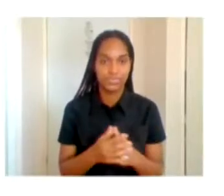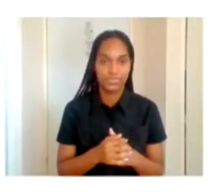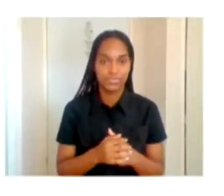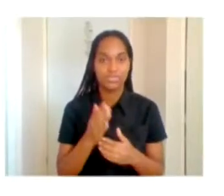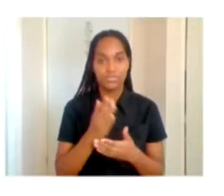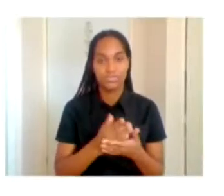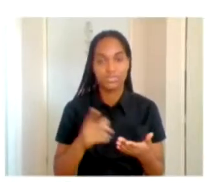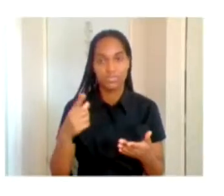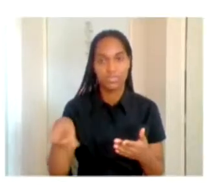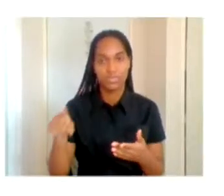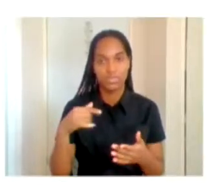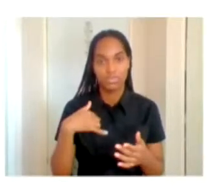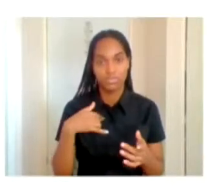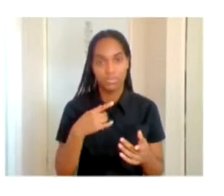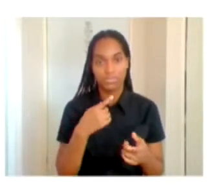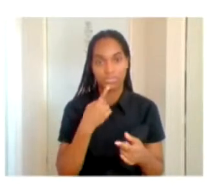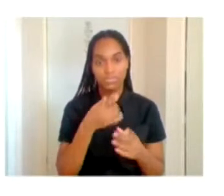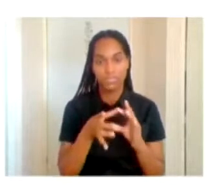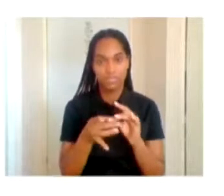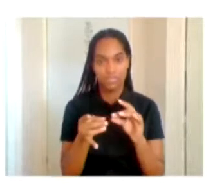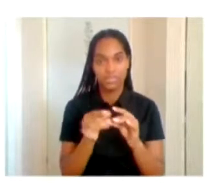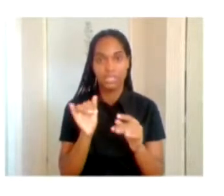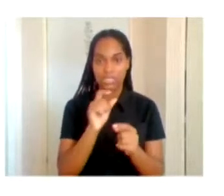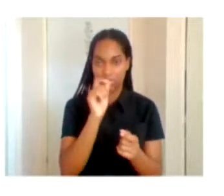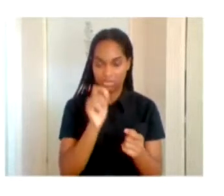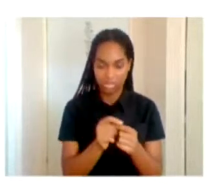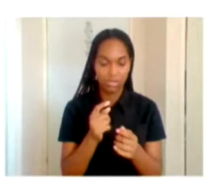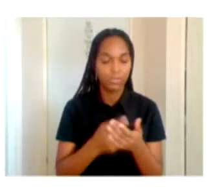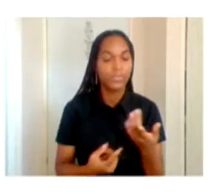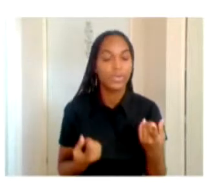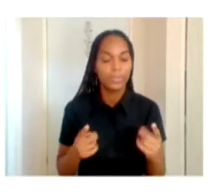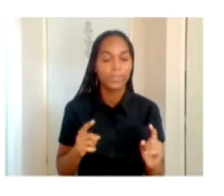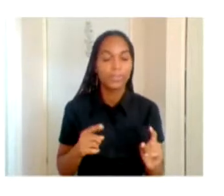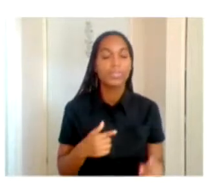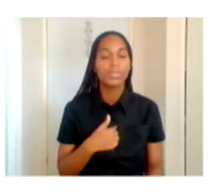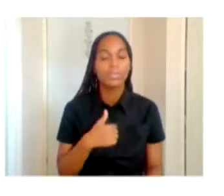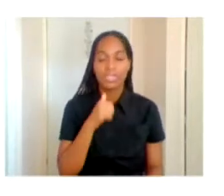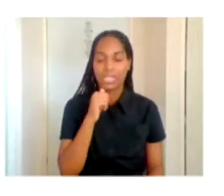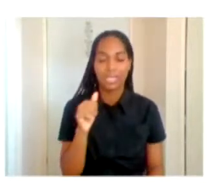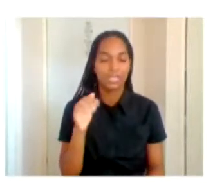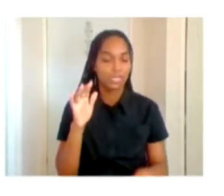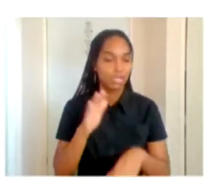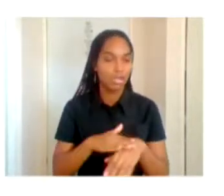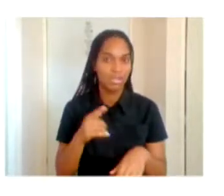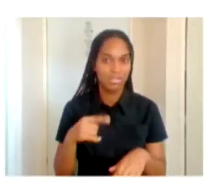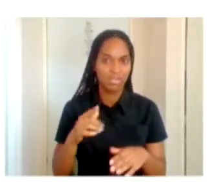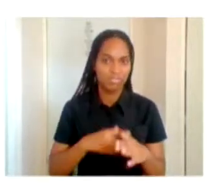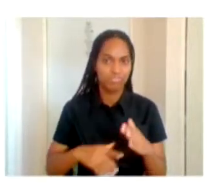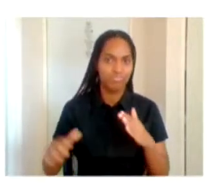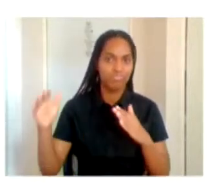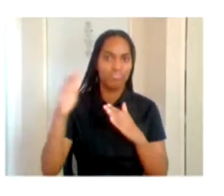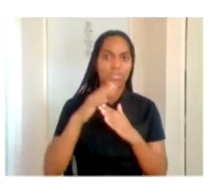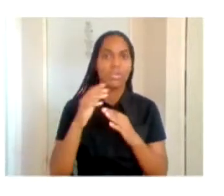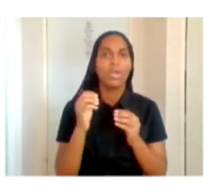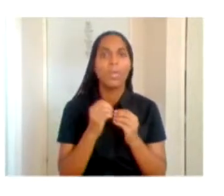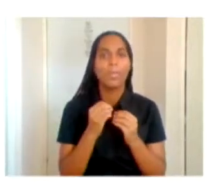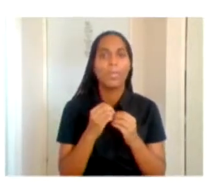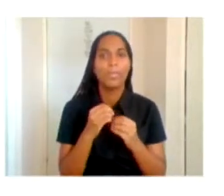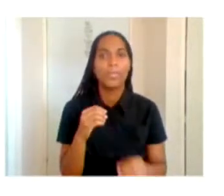that I mentioned, that's exactly what happened. And so I won't call them proprietary, they're more custom, call it